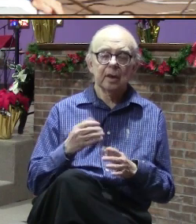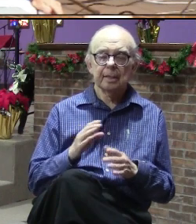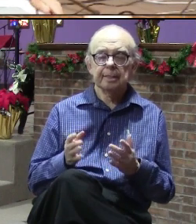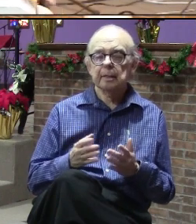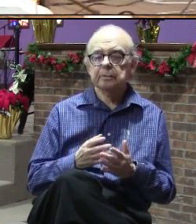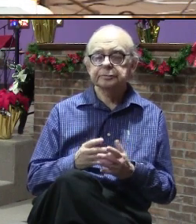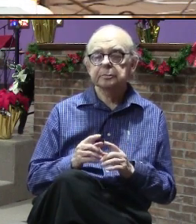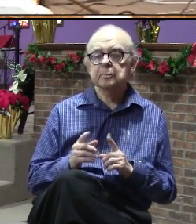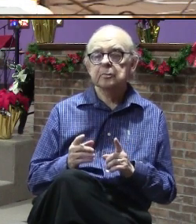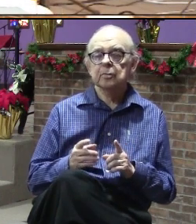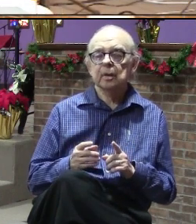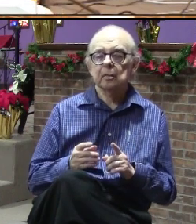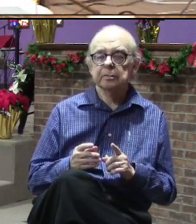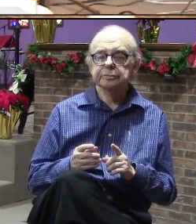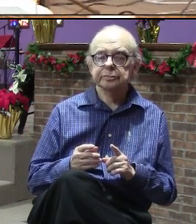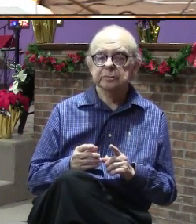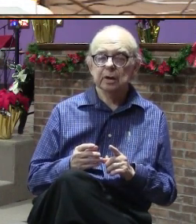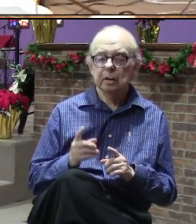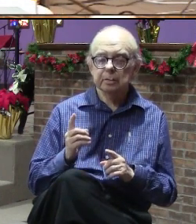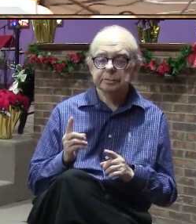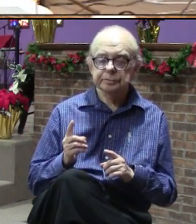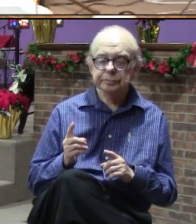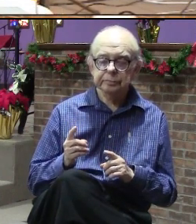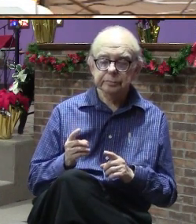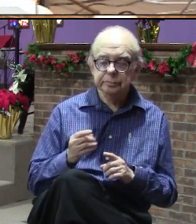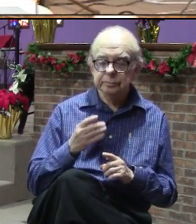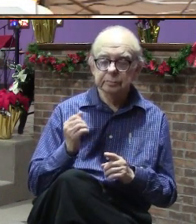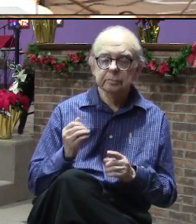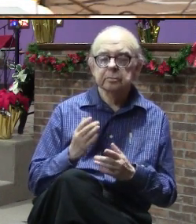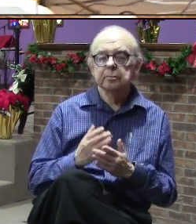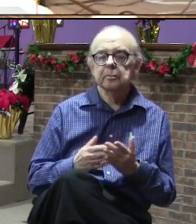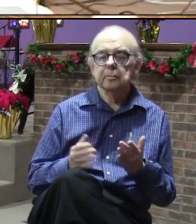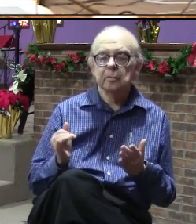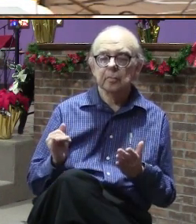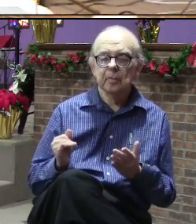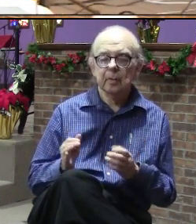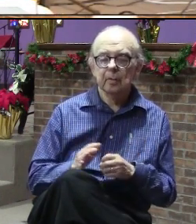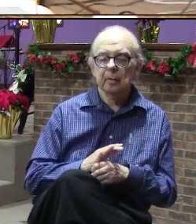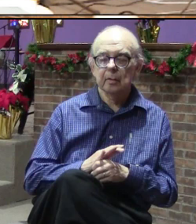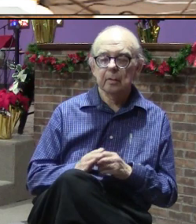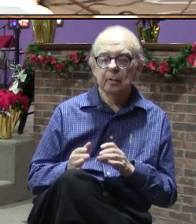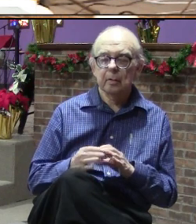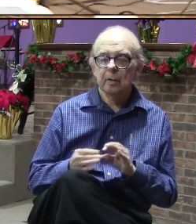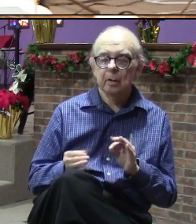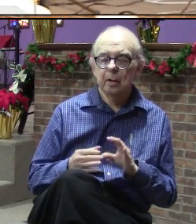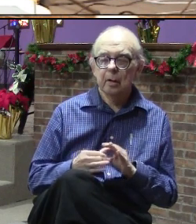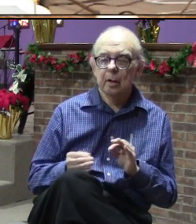things. But one of the greatest parts of this whole story, and